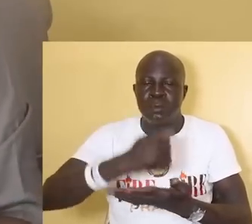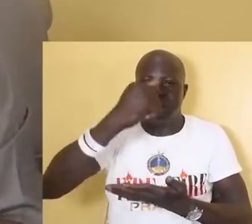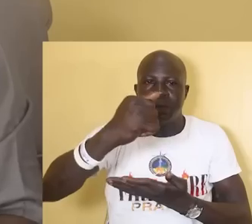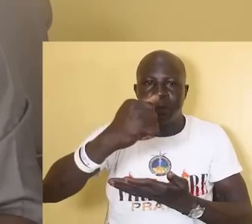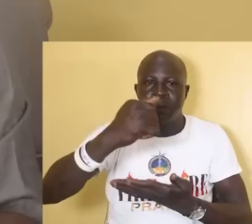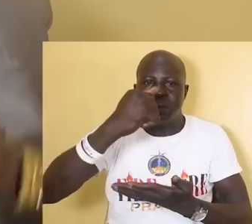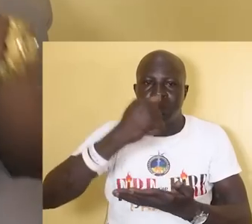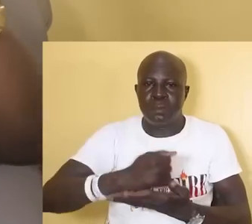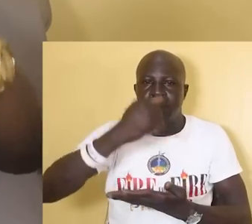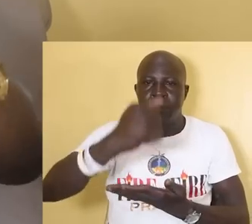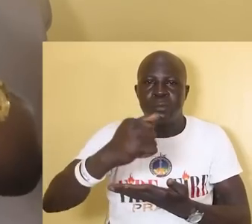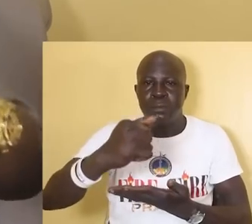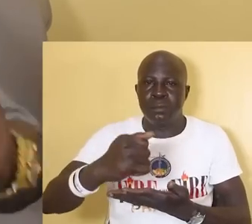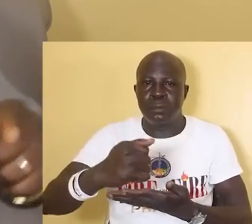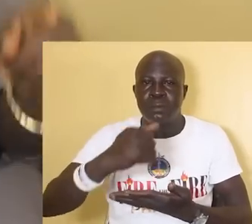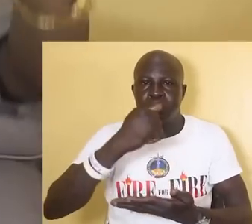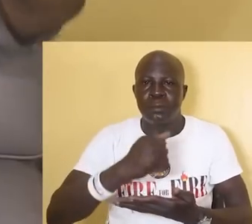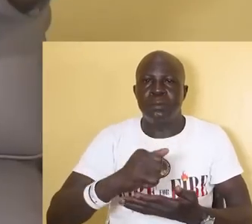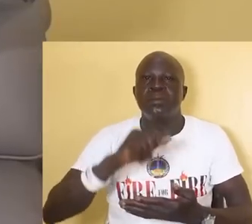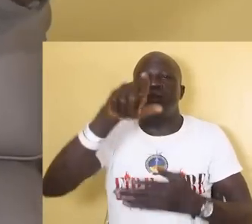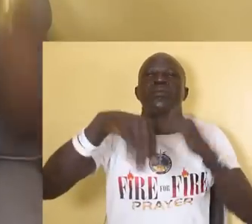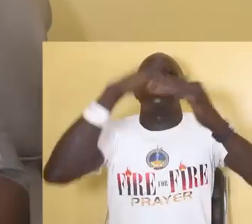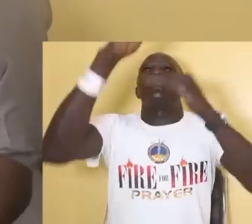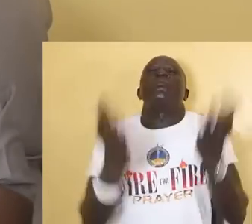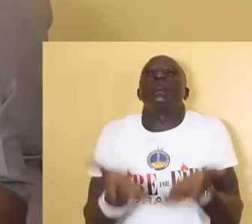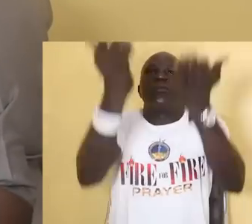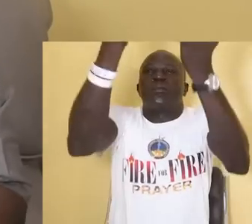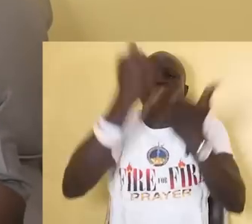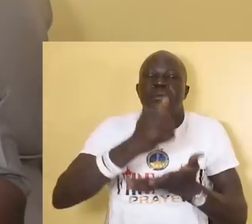Magogi. Magogi. Magogi.